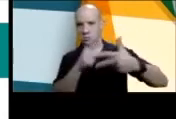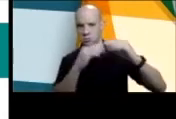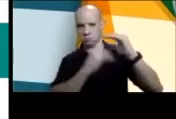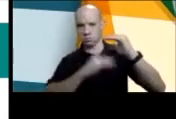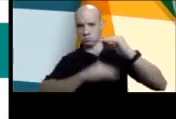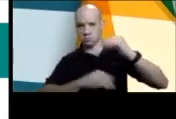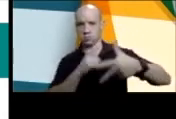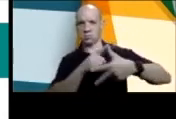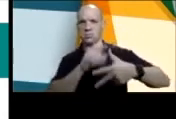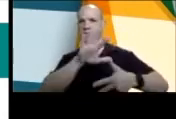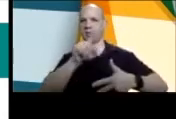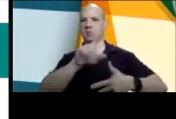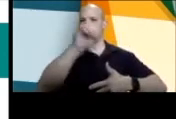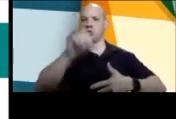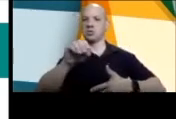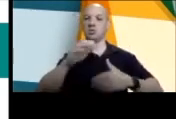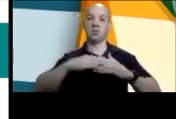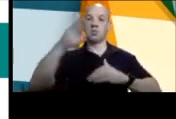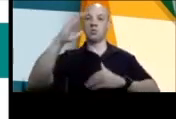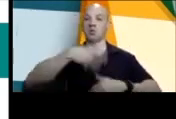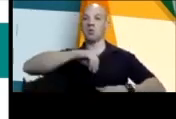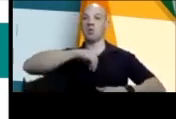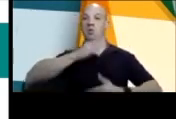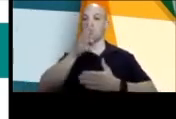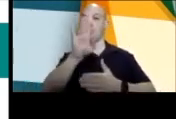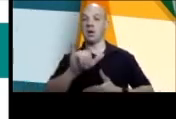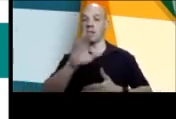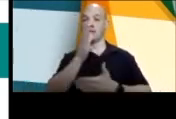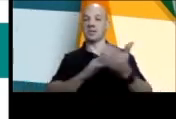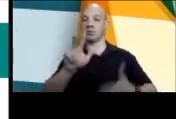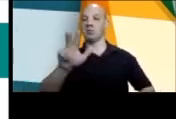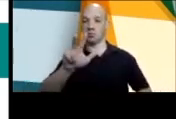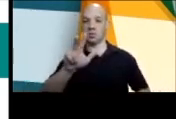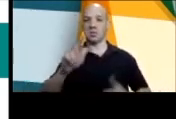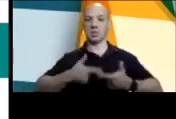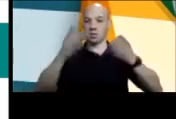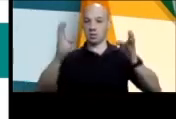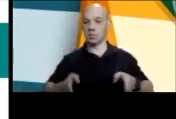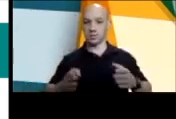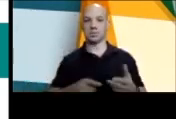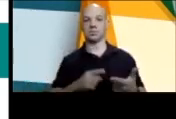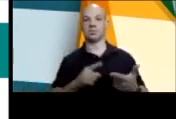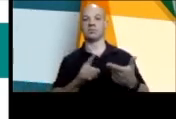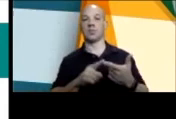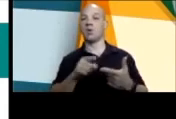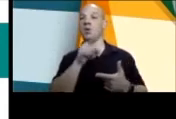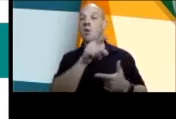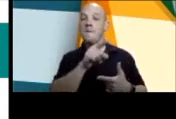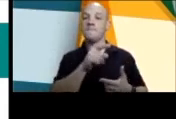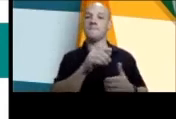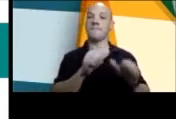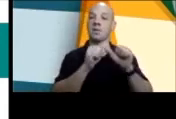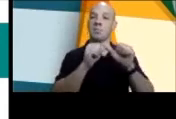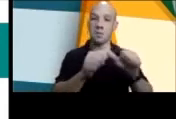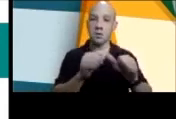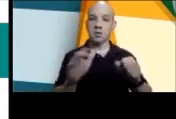least 51% or more owned by Section 3 residents, or whose permanent full-time employees include persons at